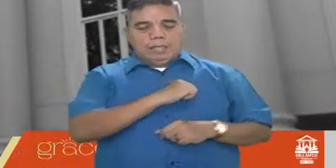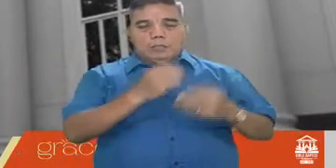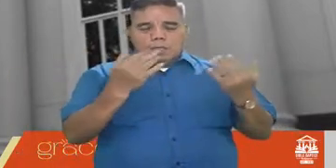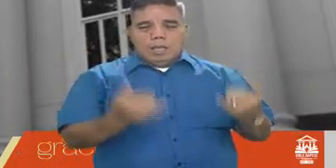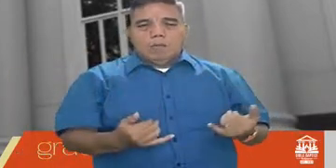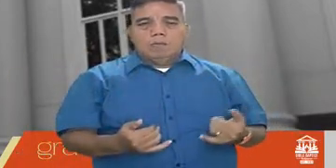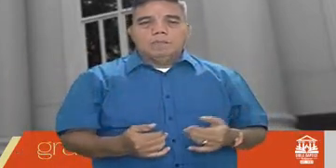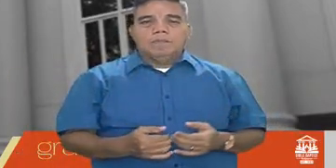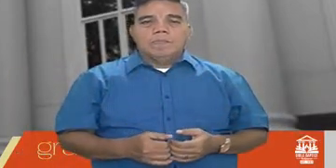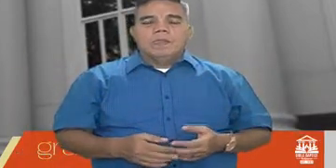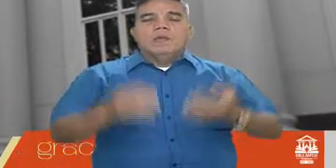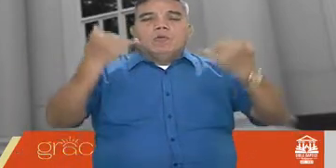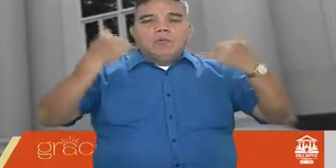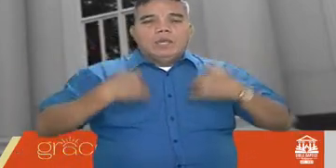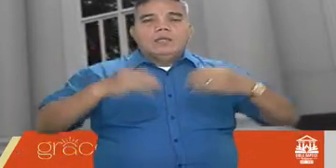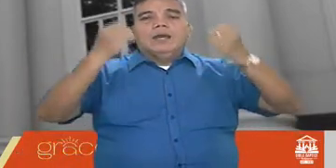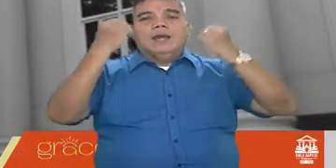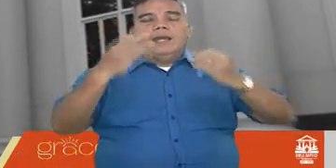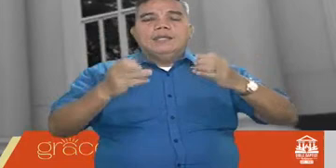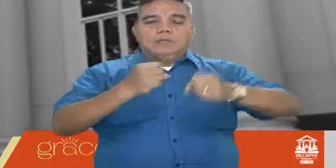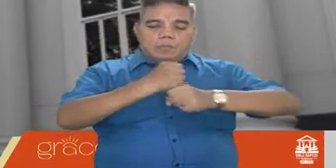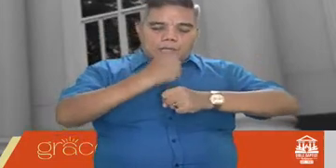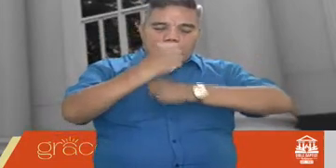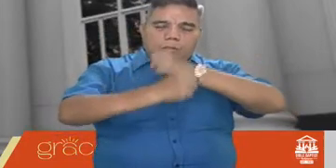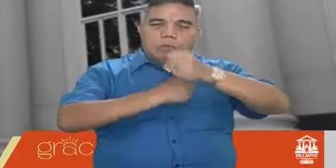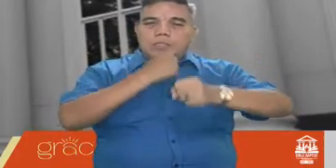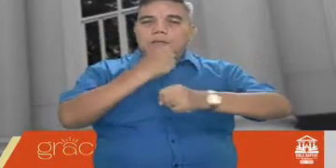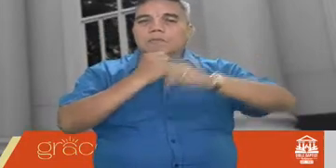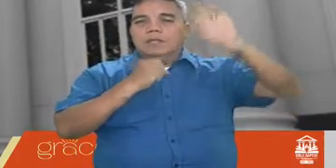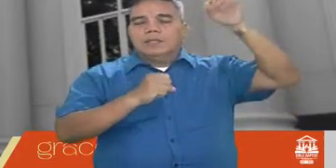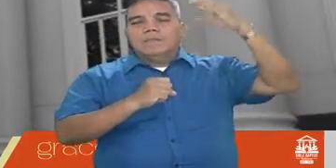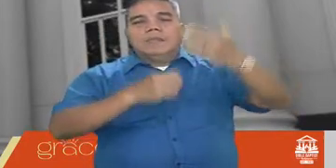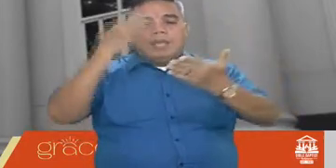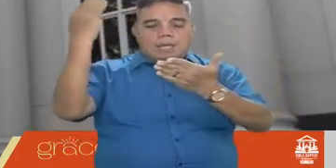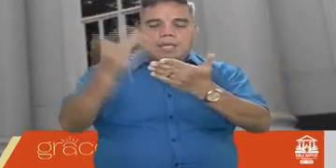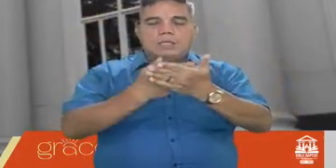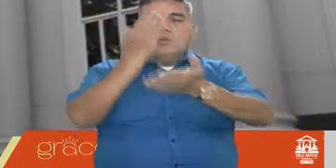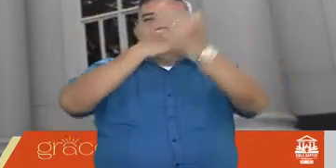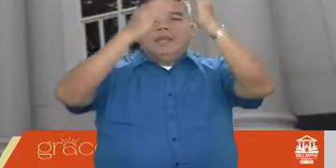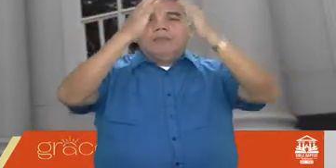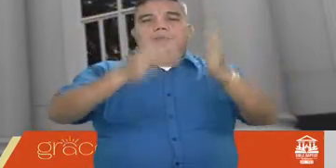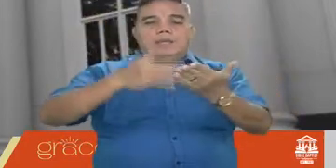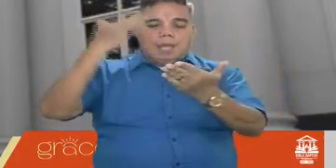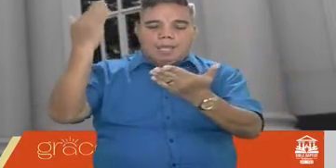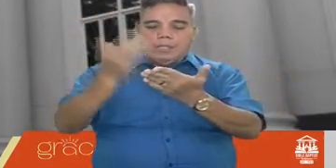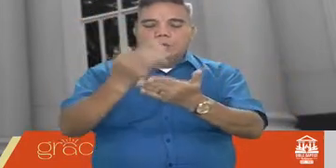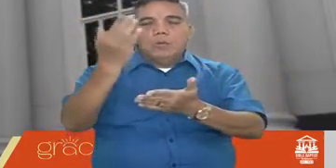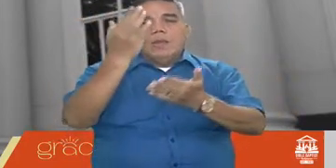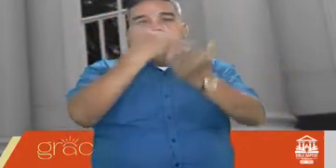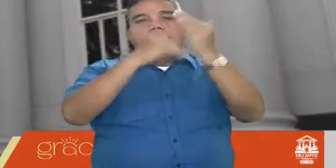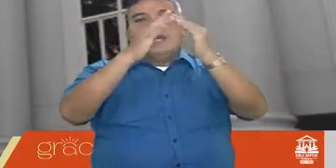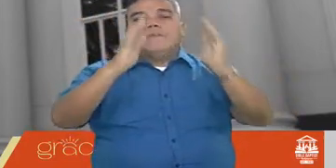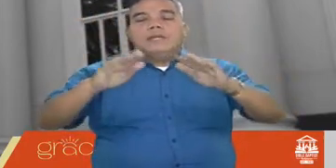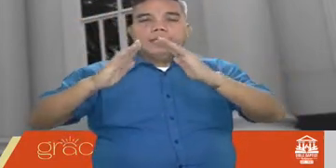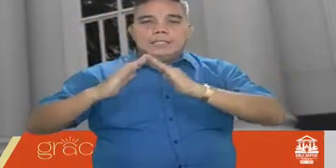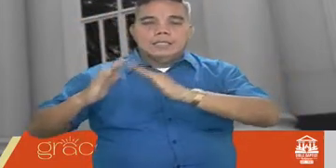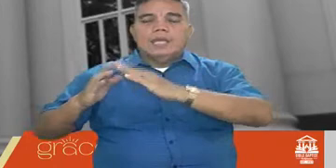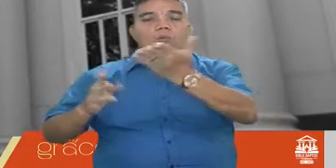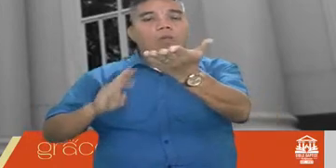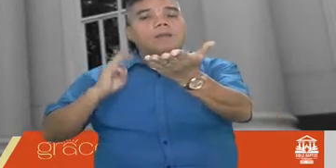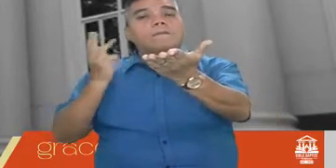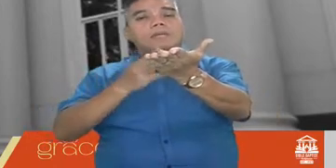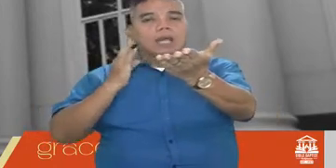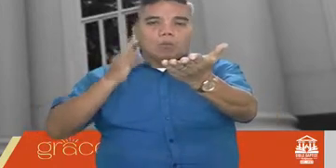We are now under the age of grace. And a new heaven, a new heavenly city will be